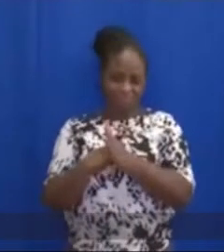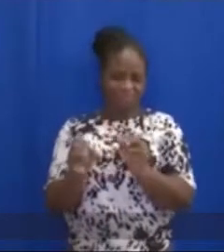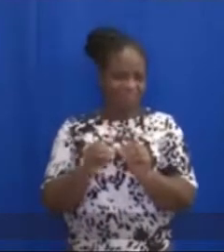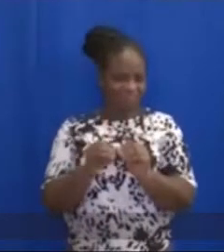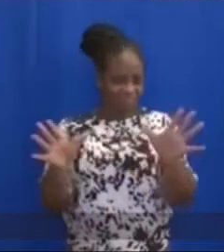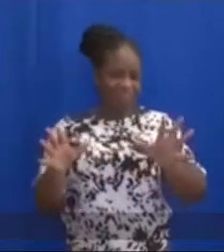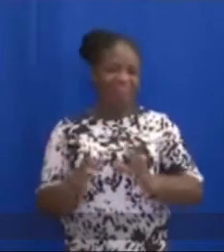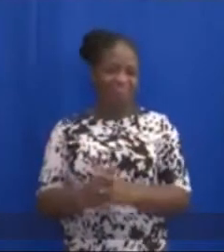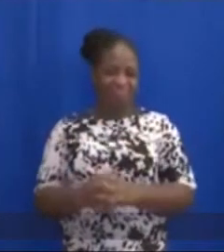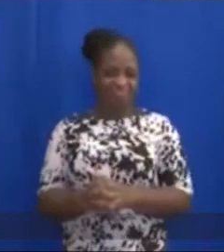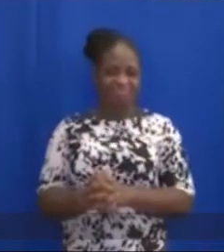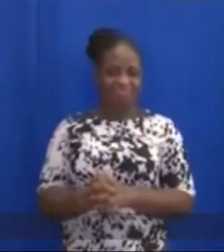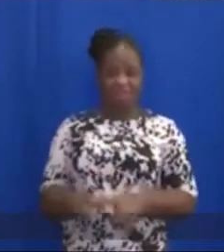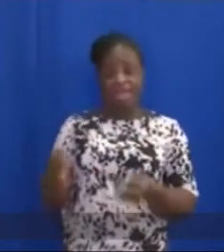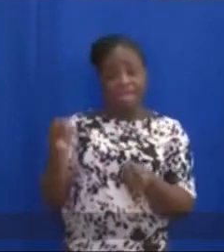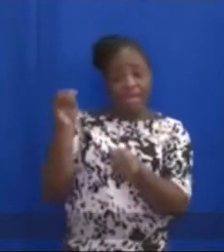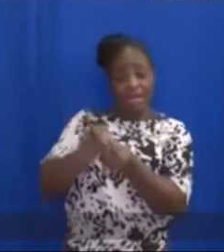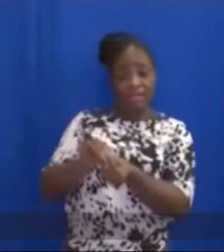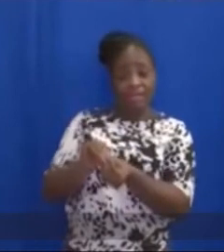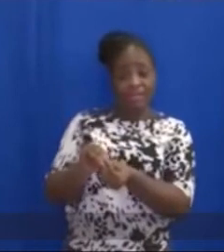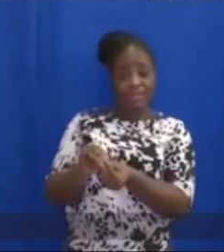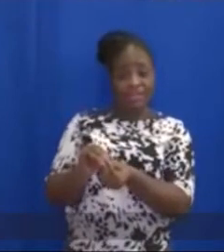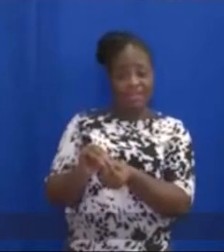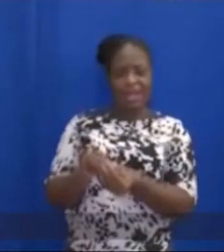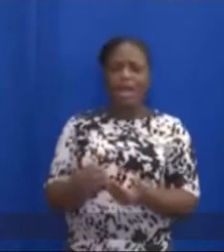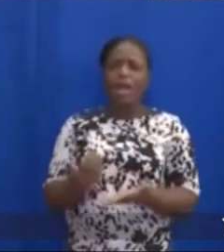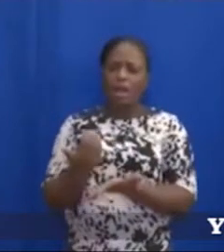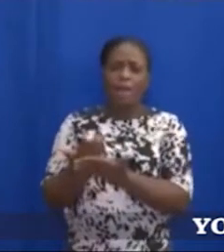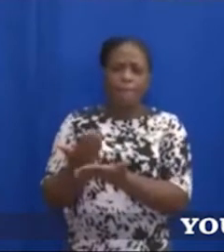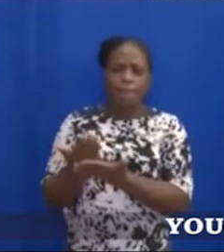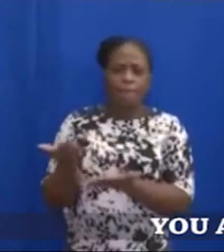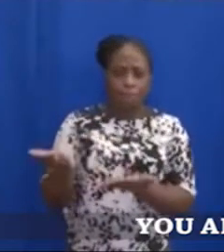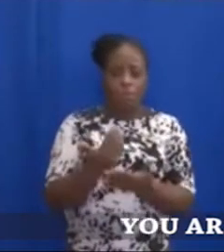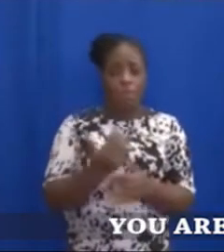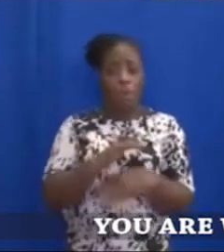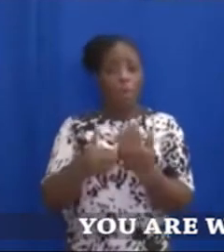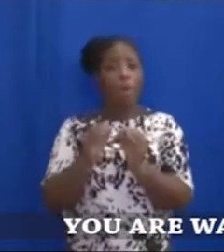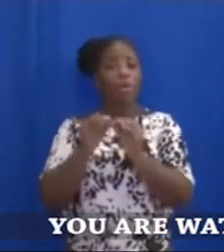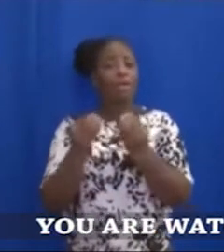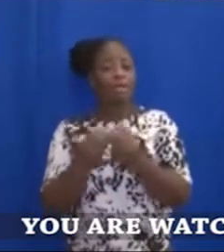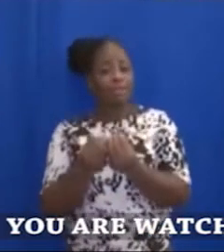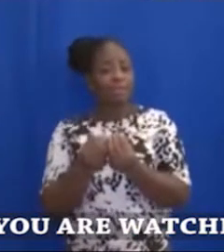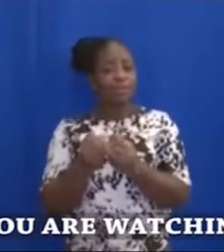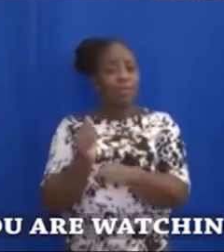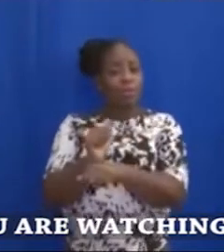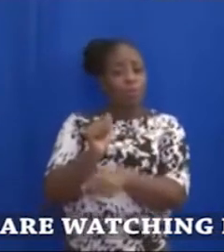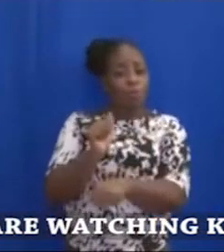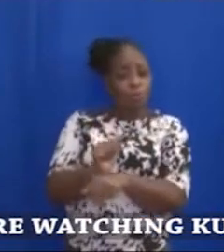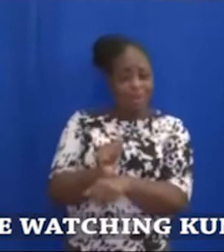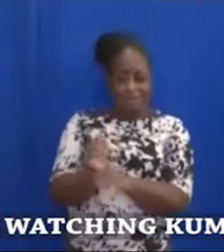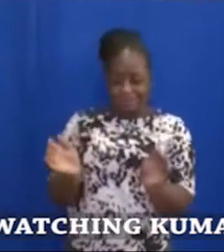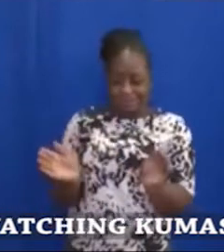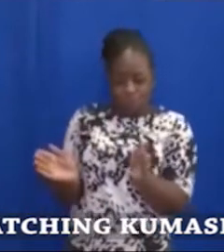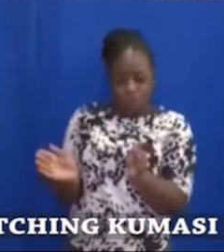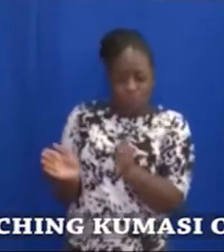Furthermore, I urge management of organizations operating in confined indoor spaces,